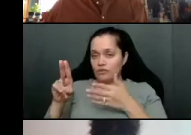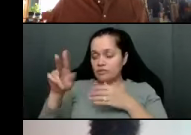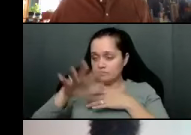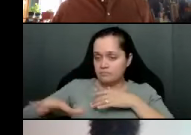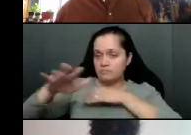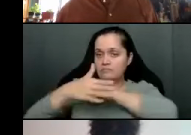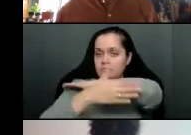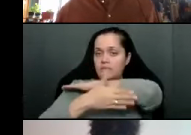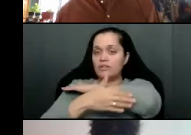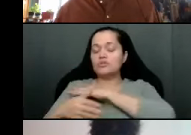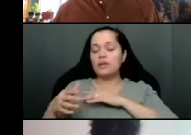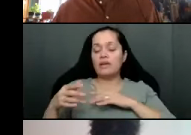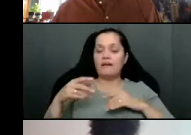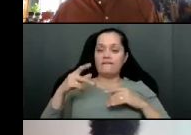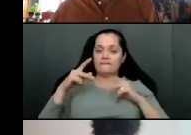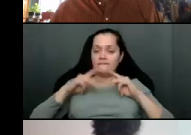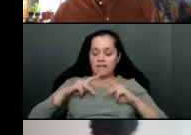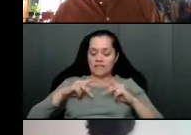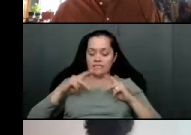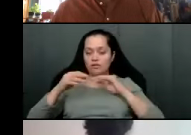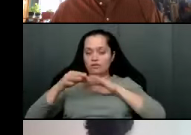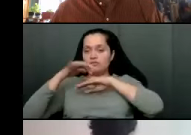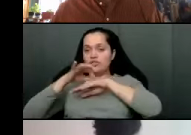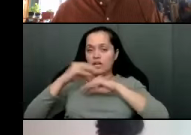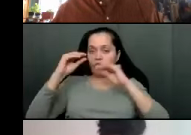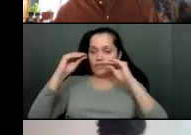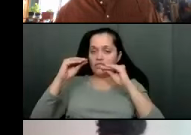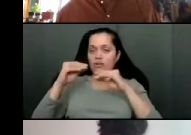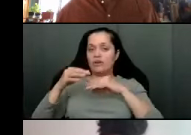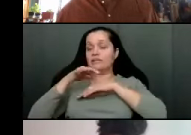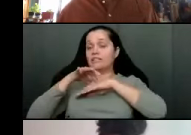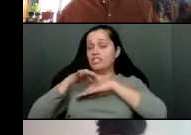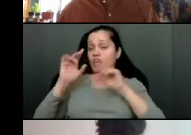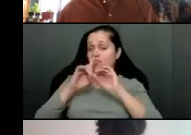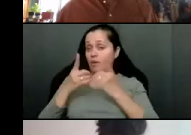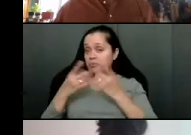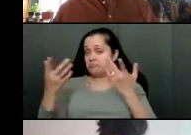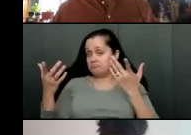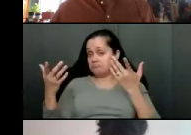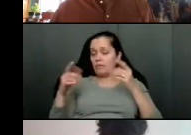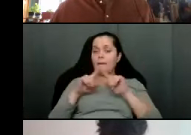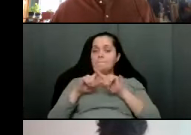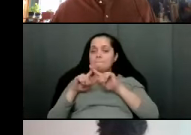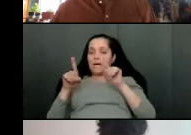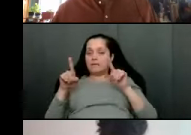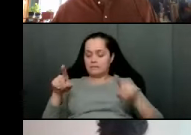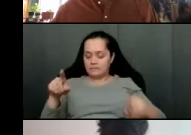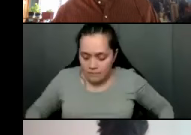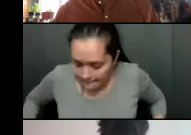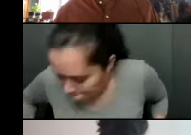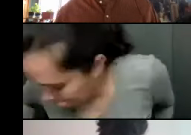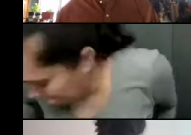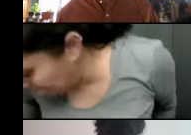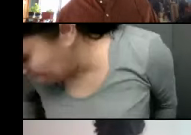country, physical geography is taught in the geography department. However, in some